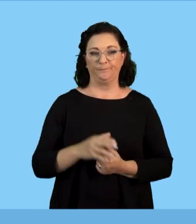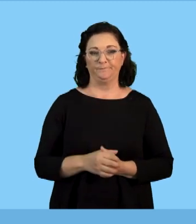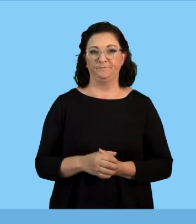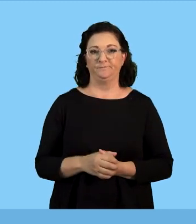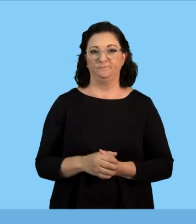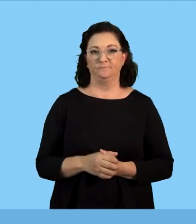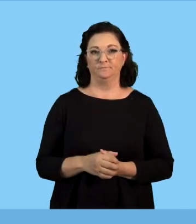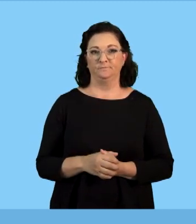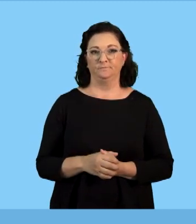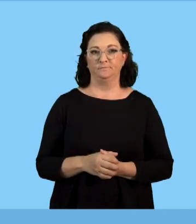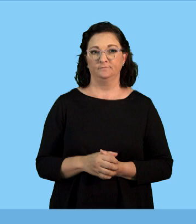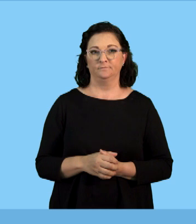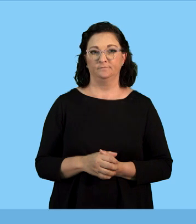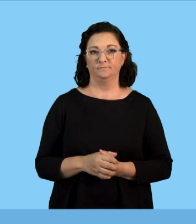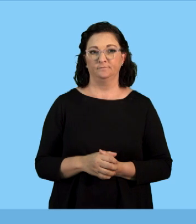blue,